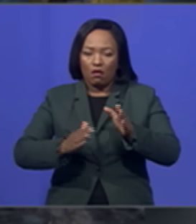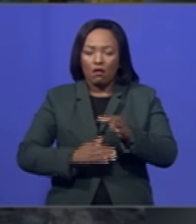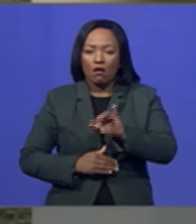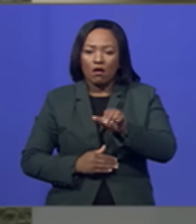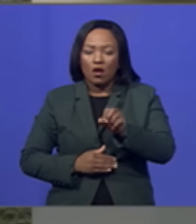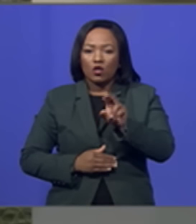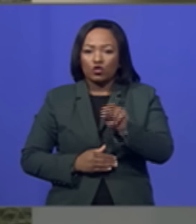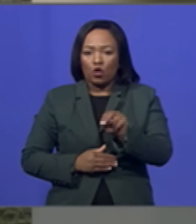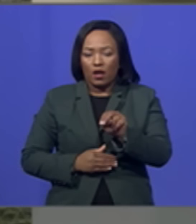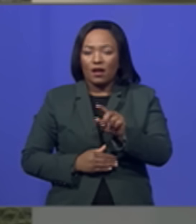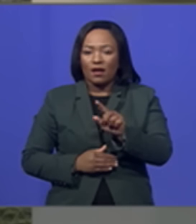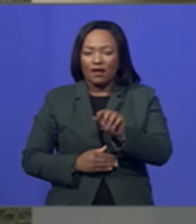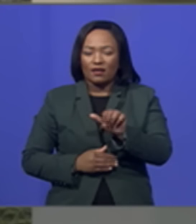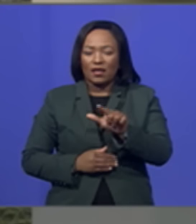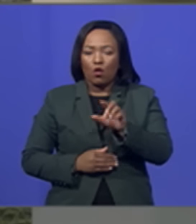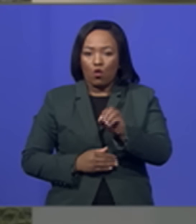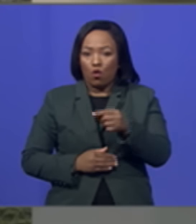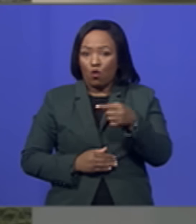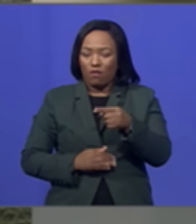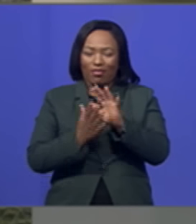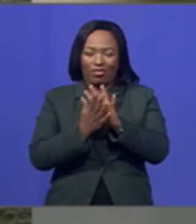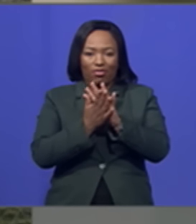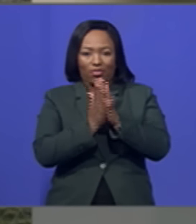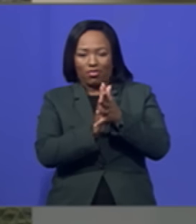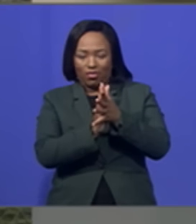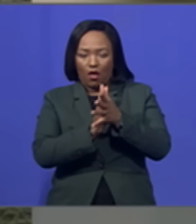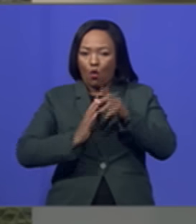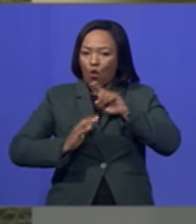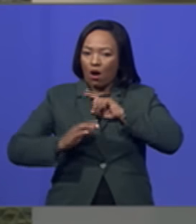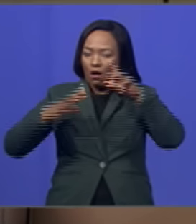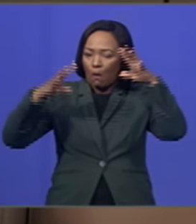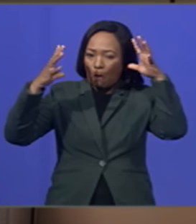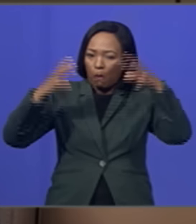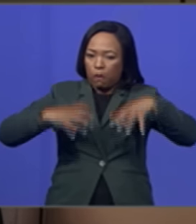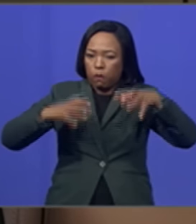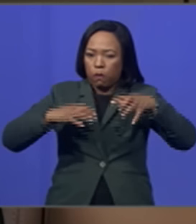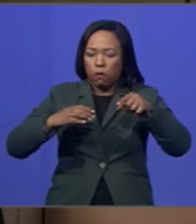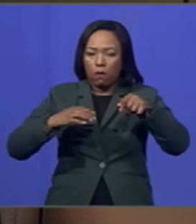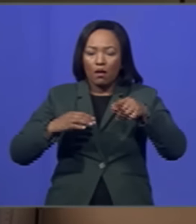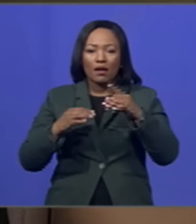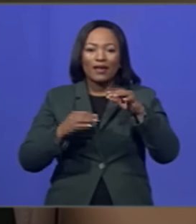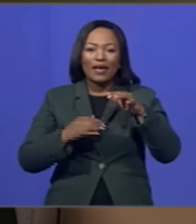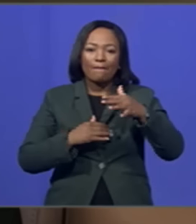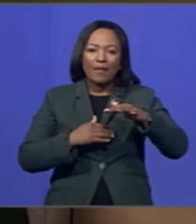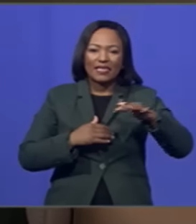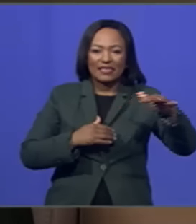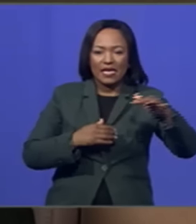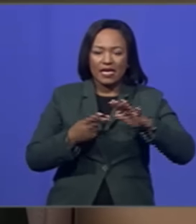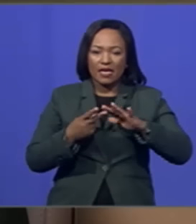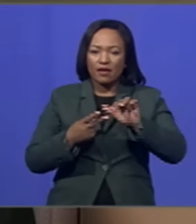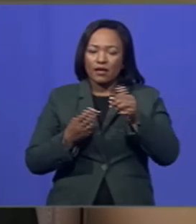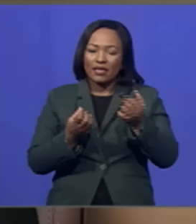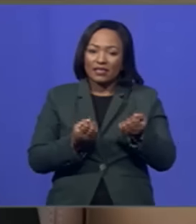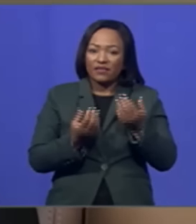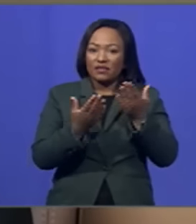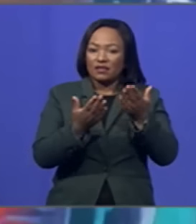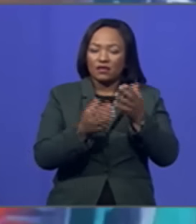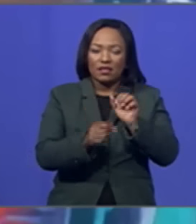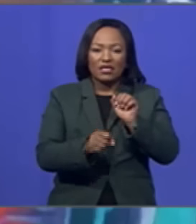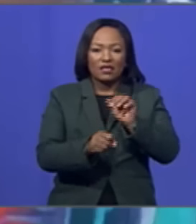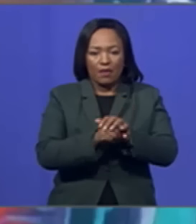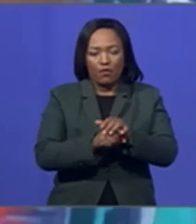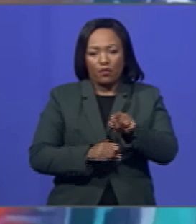Gaitsebi. Mmuso wa province o re tshenyo ena e boetse e amme meralo ya phepelo ya metsi hammoho le ditshebeletso tse ding tsa bohlokwa.